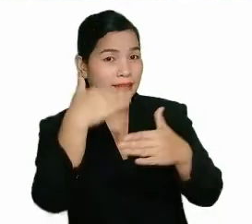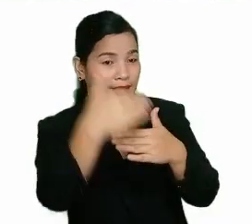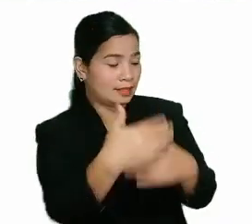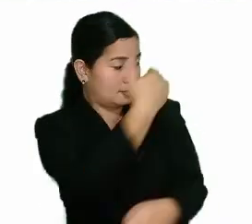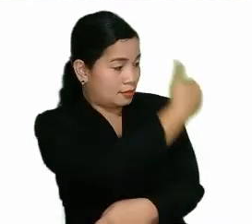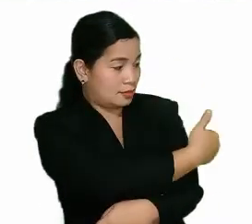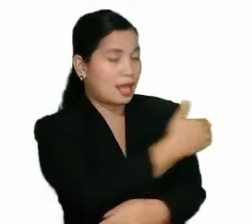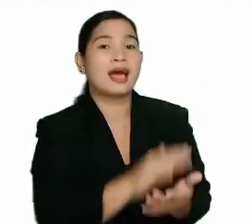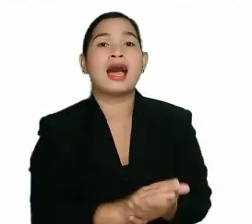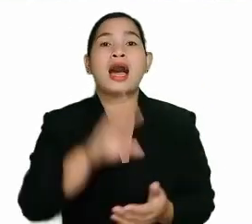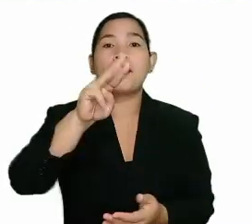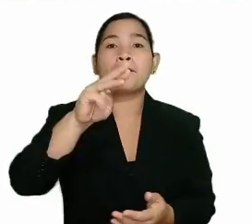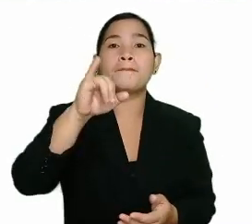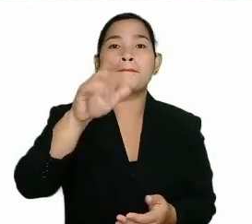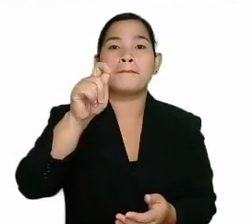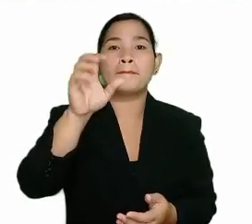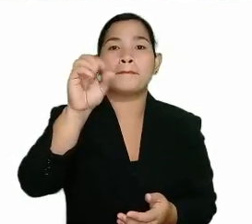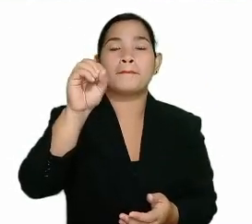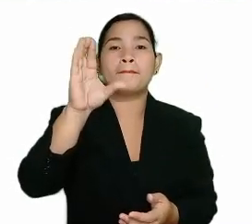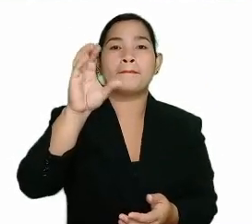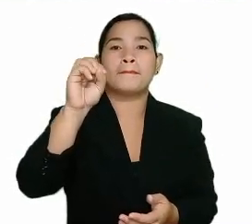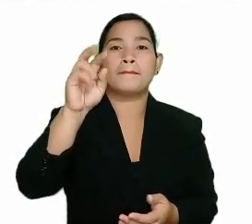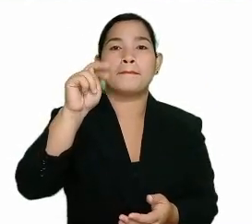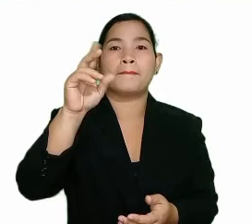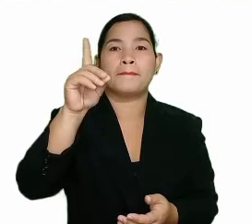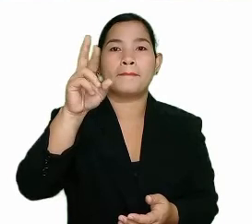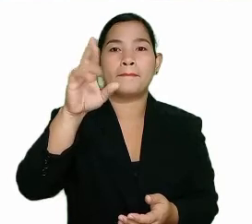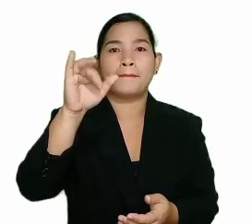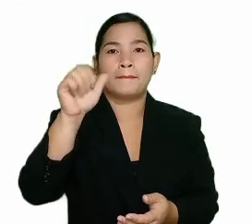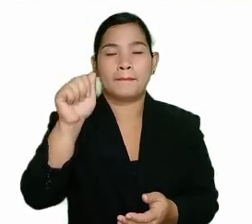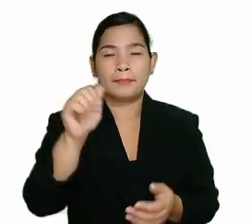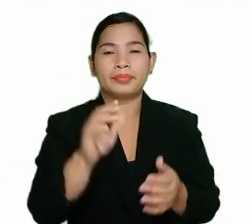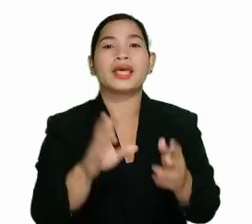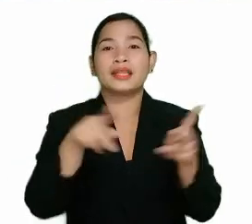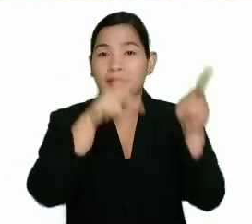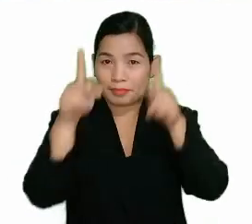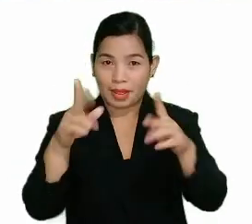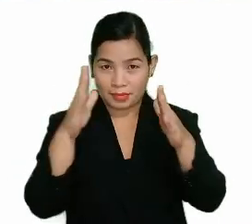Next, the mitochondria, also known as powerhouse of the cell.